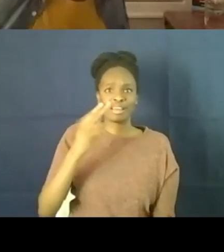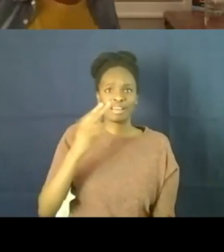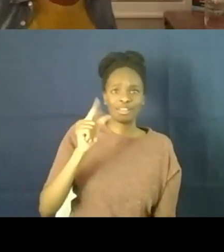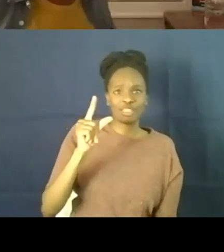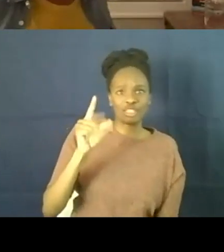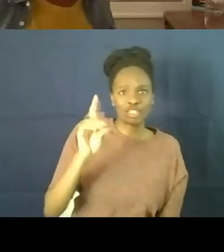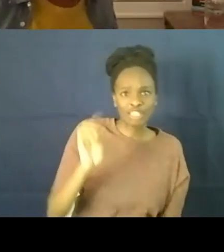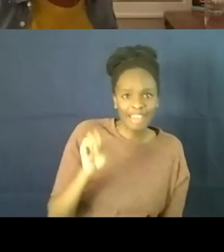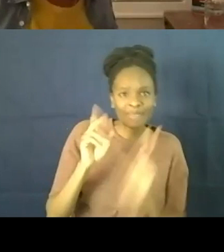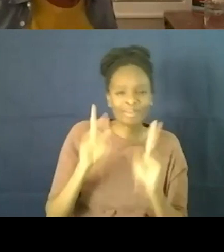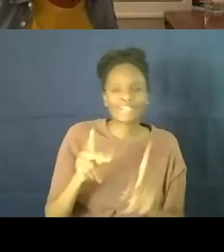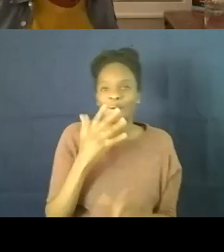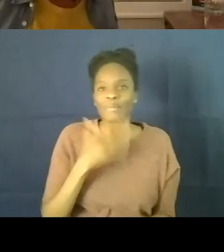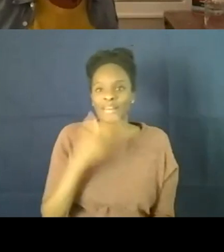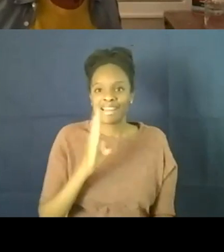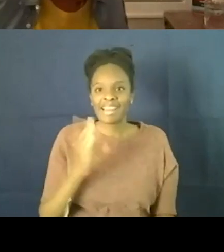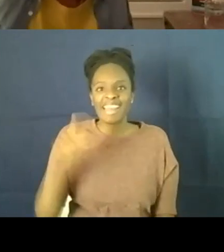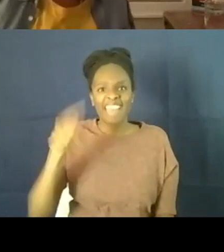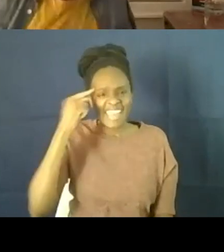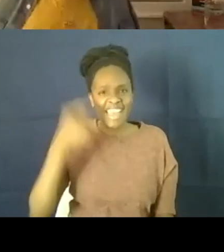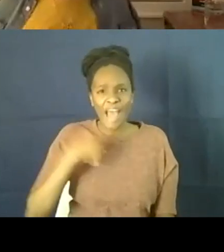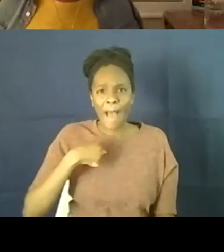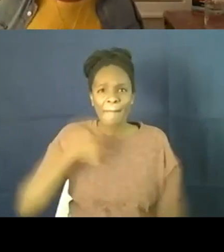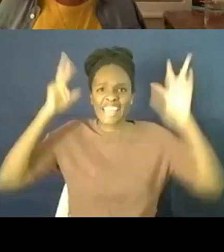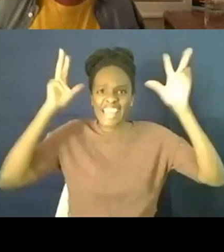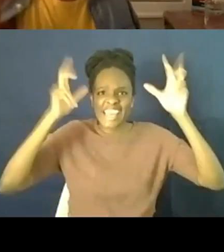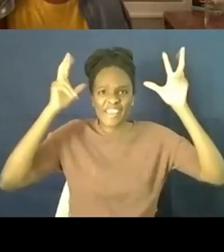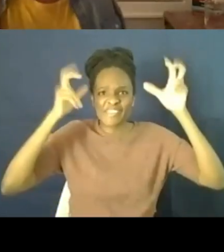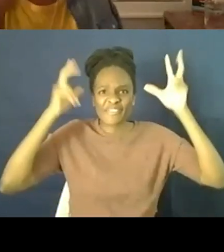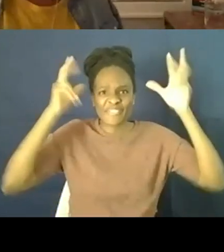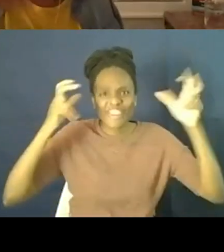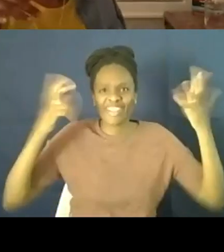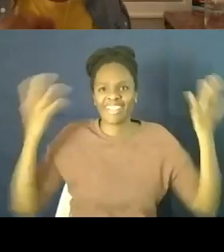Wait, I was like, oh my God, they think I'm this evil hydro.